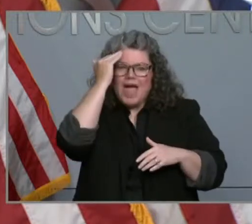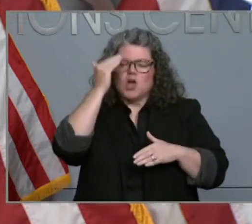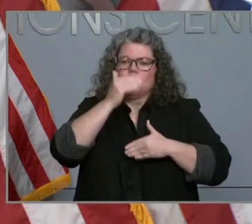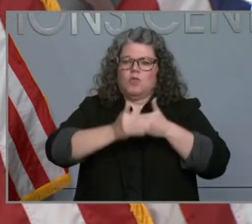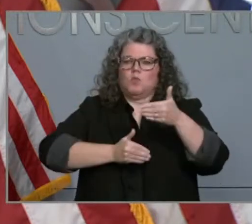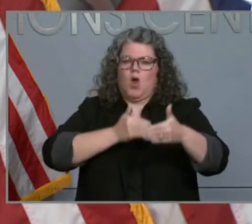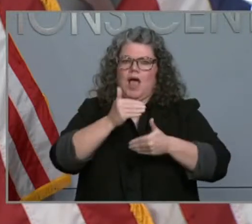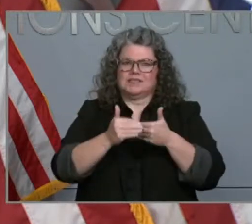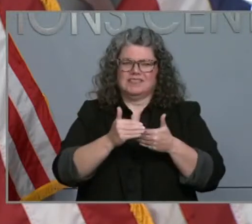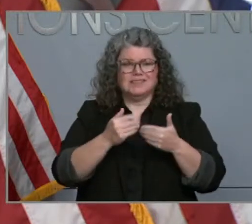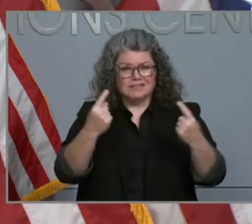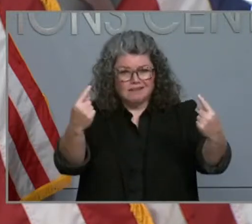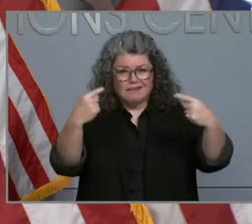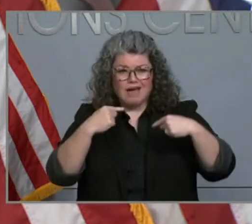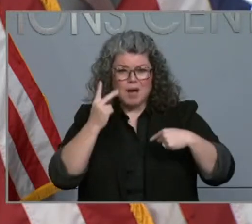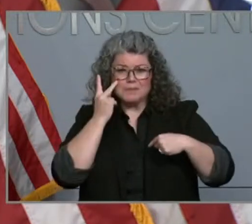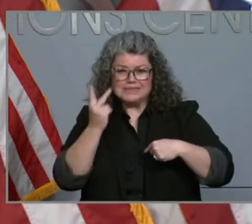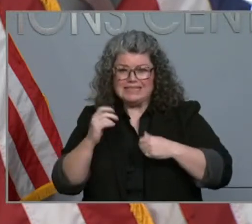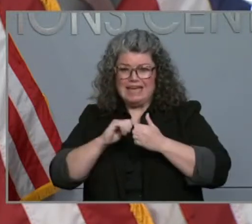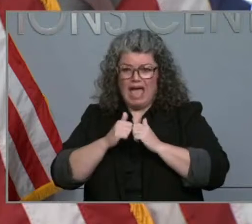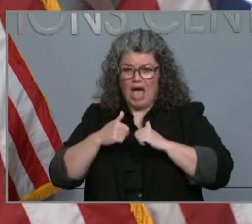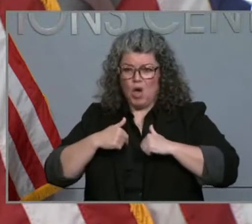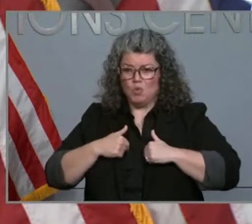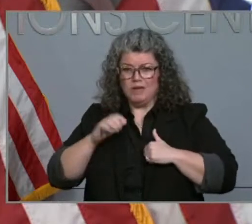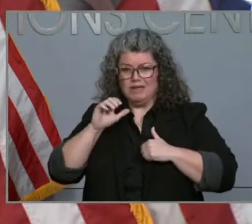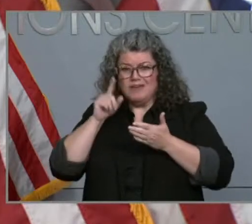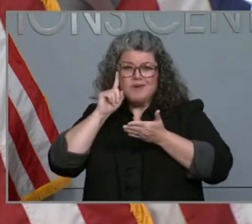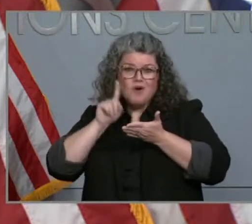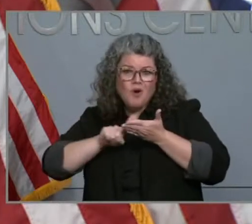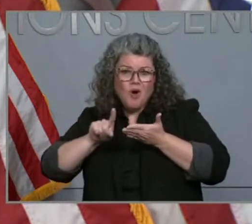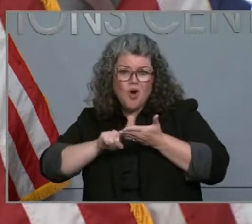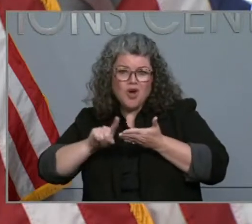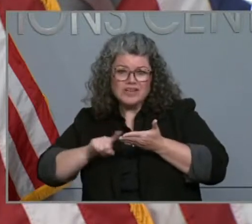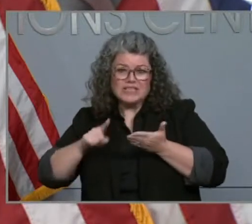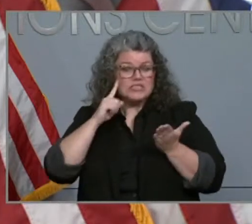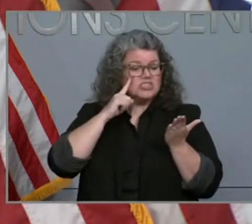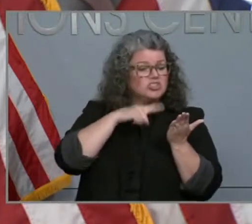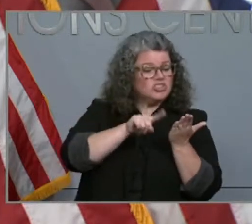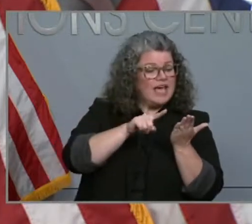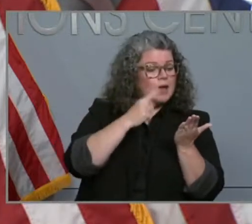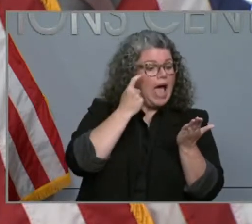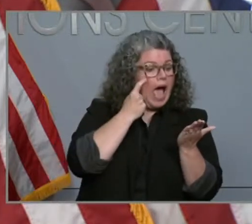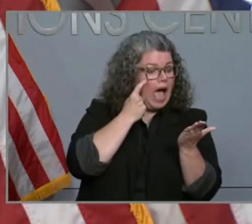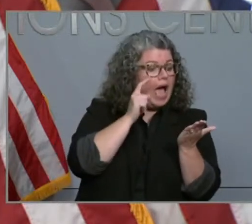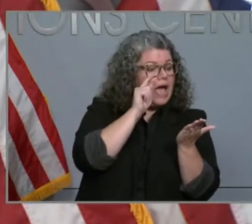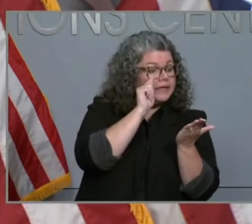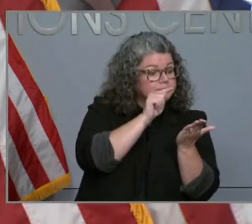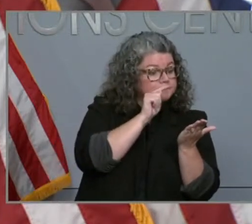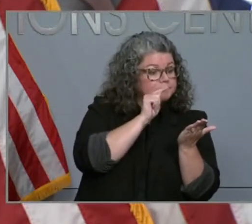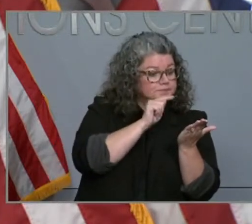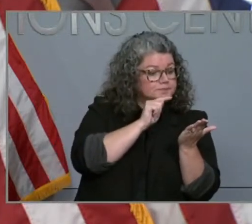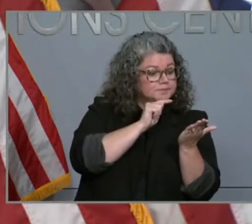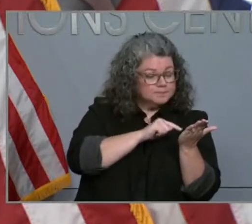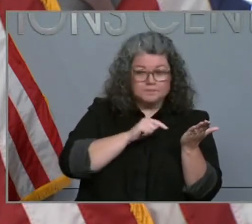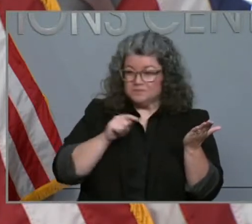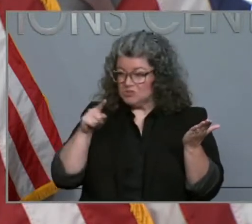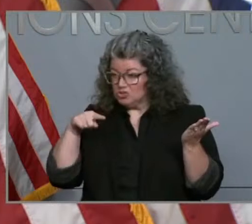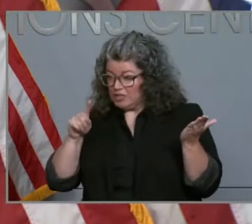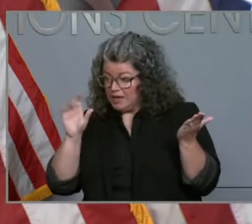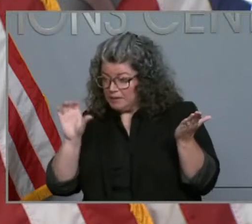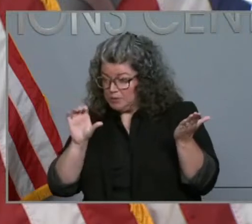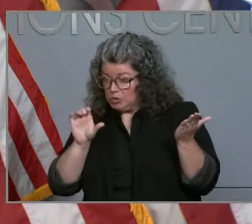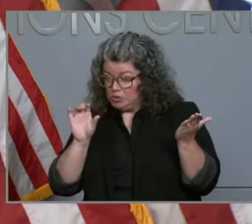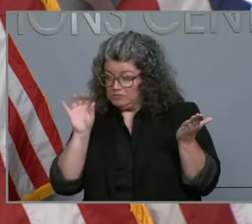Come see how we do the sample hand-to-eye audit. Come and be a part of that certification meeting where the county